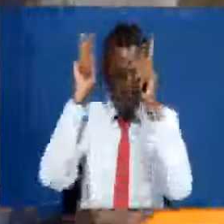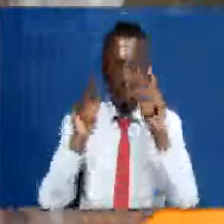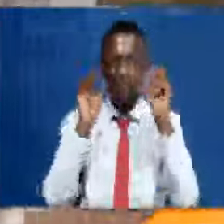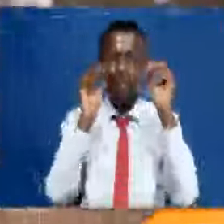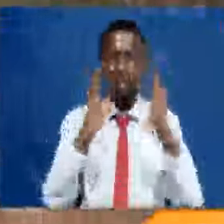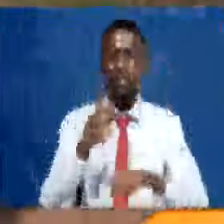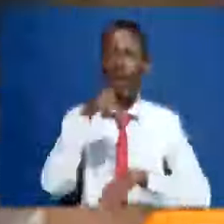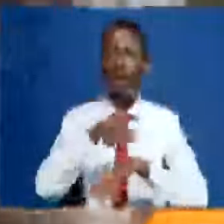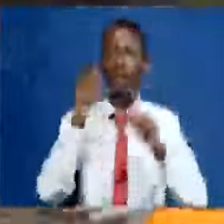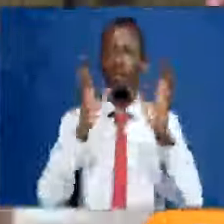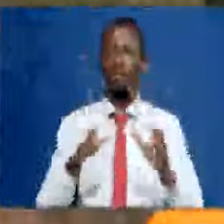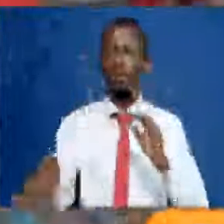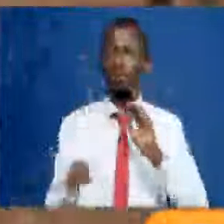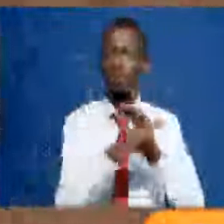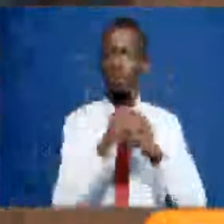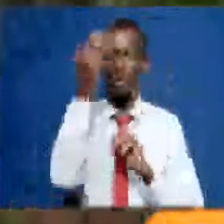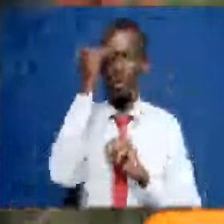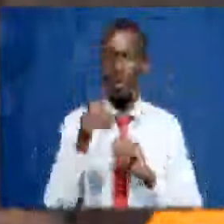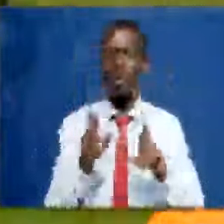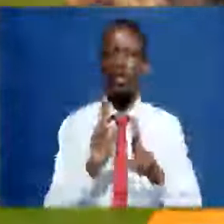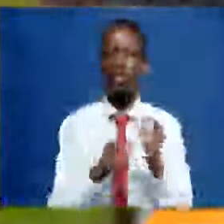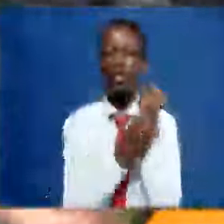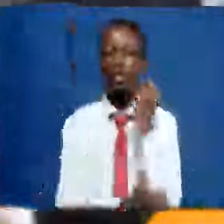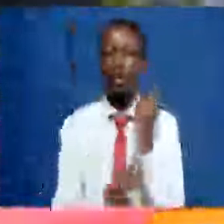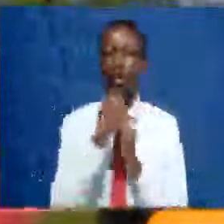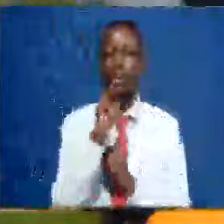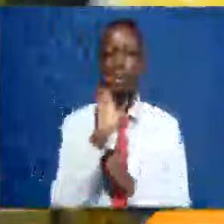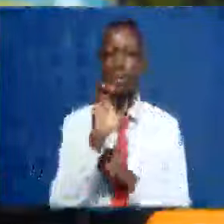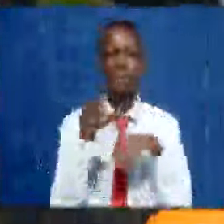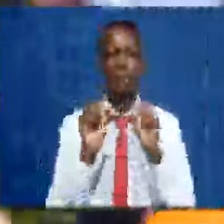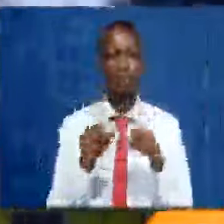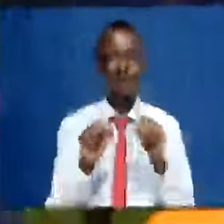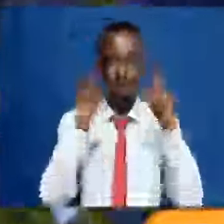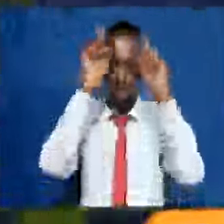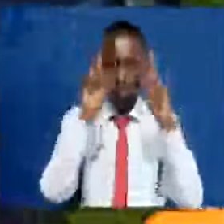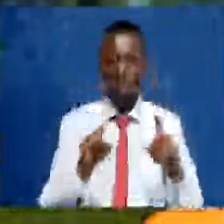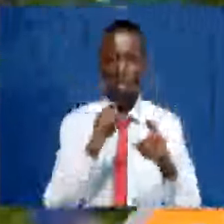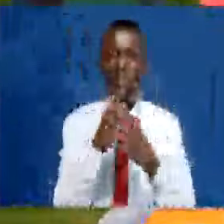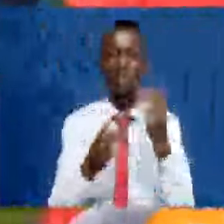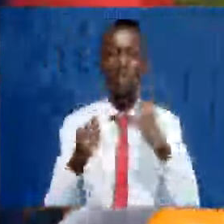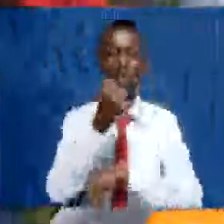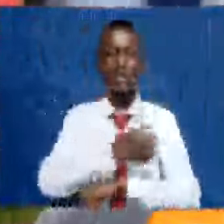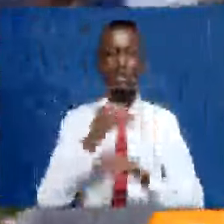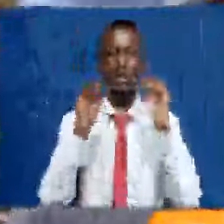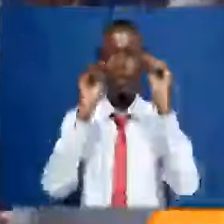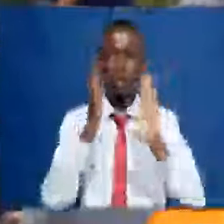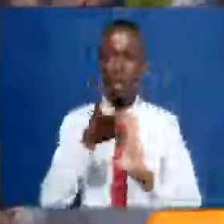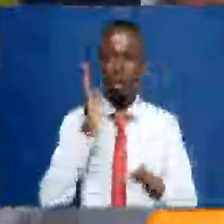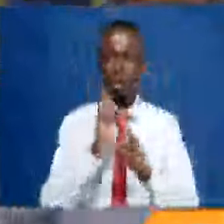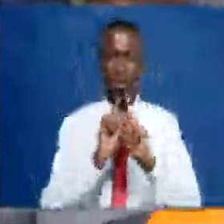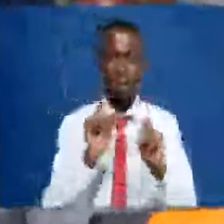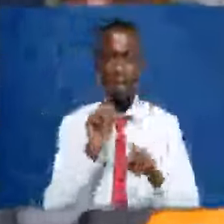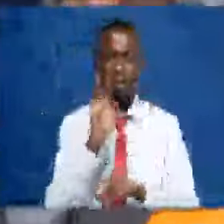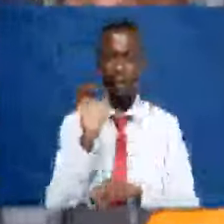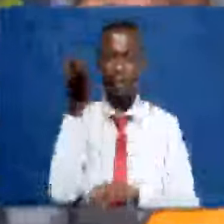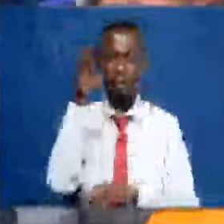over poor results, resulting in TSE withdrawing teachers from both institutions. TSE has since redeployed teachers to